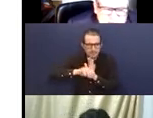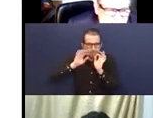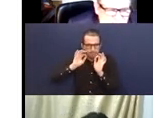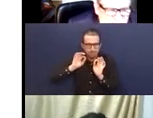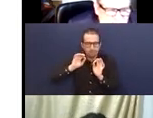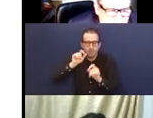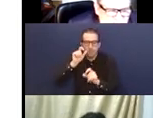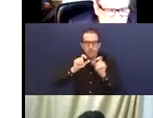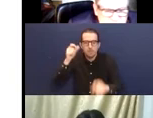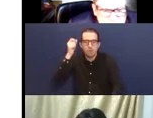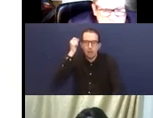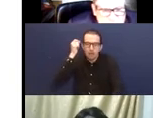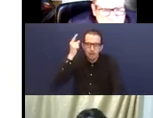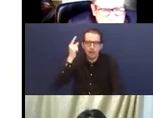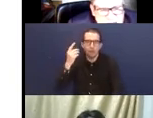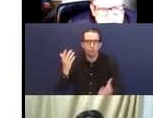the interactive session.